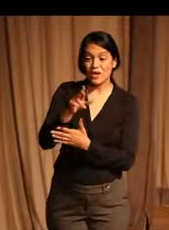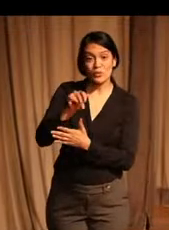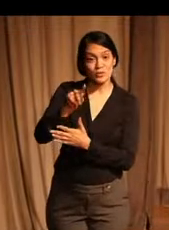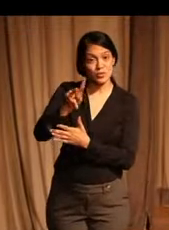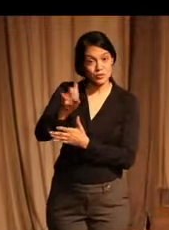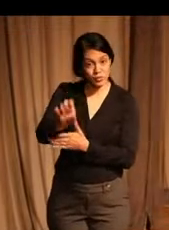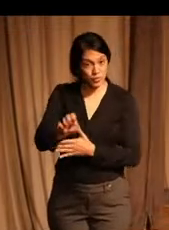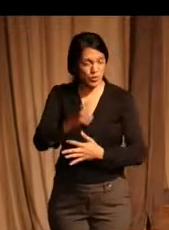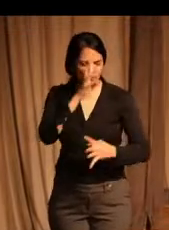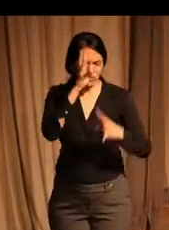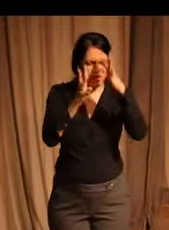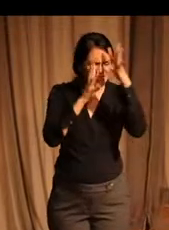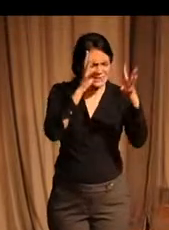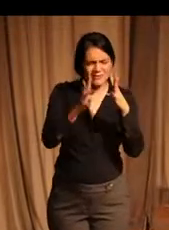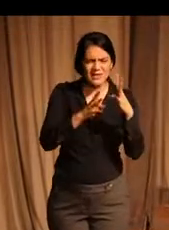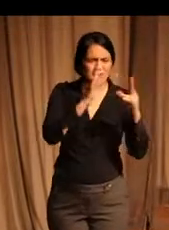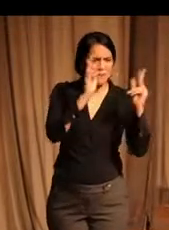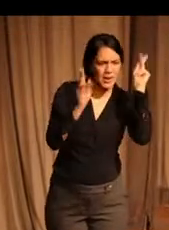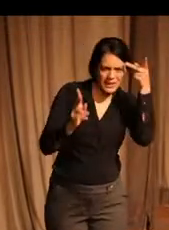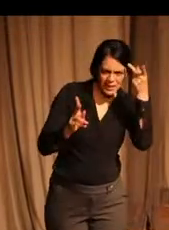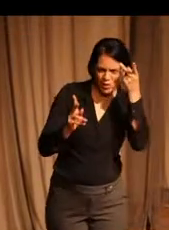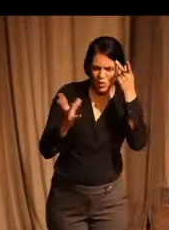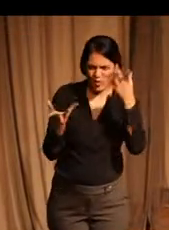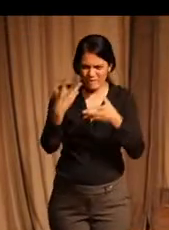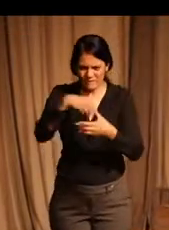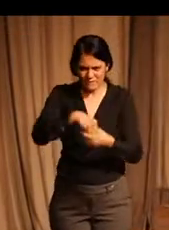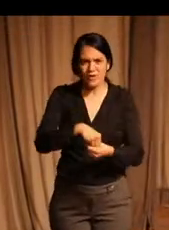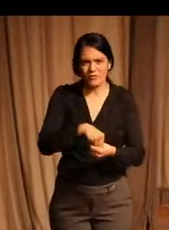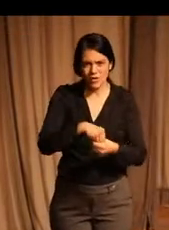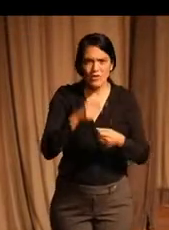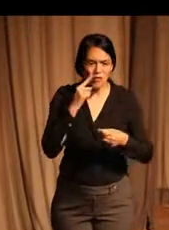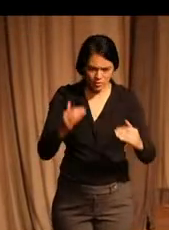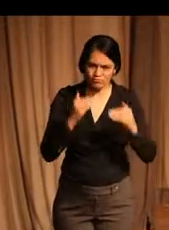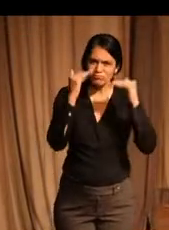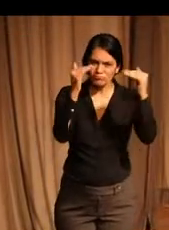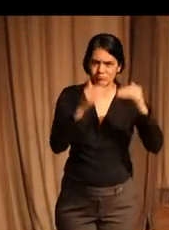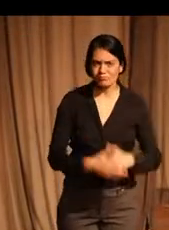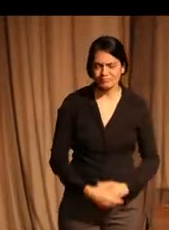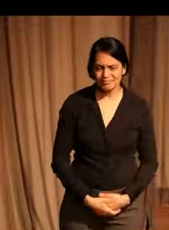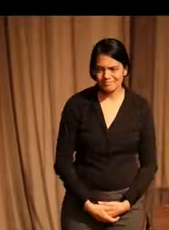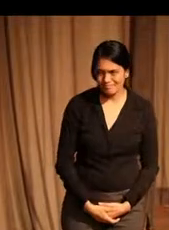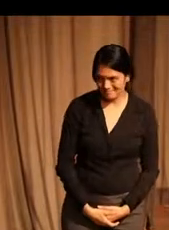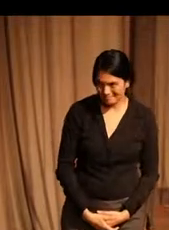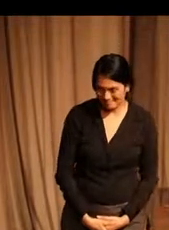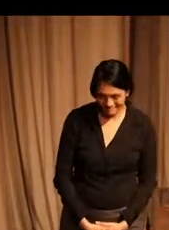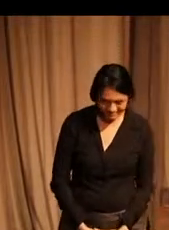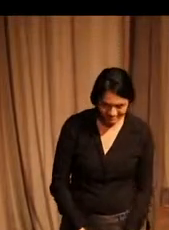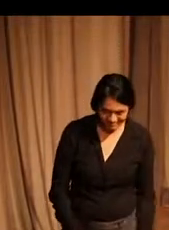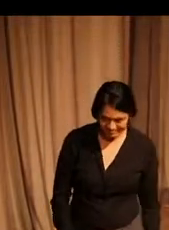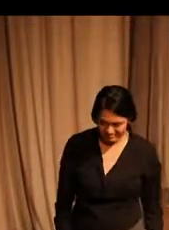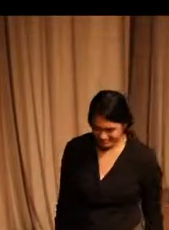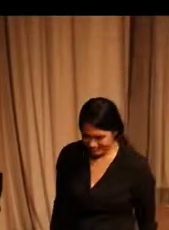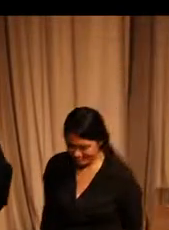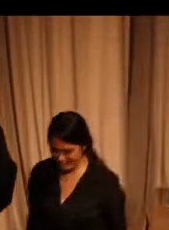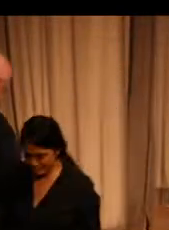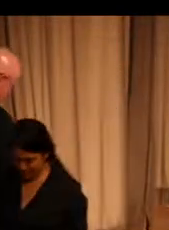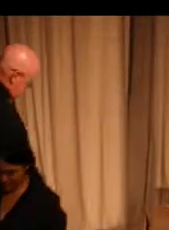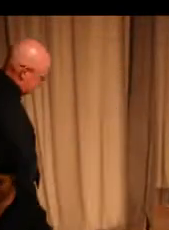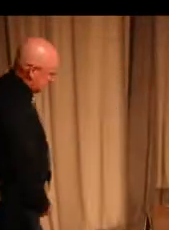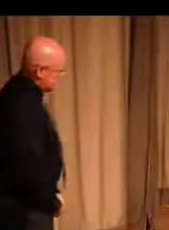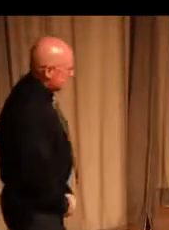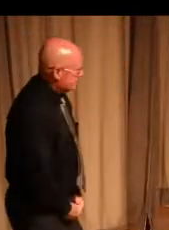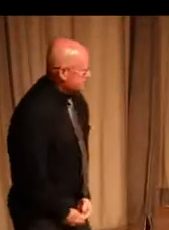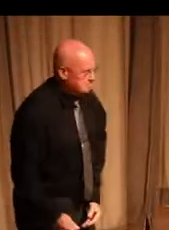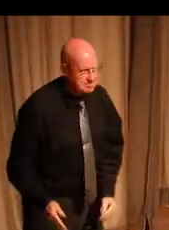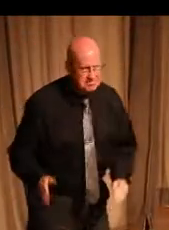and, you know, intellectually, politically, socially, et cetera. So I know I went on. No, not at all. You know, it's funny